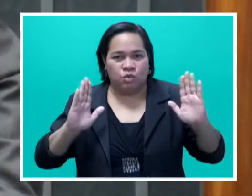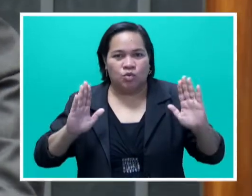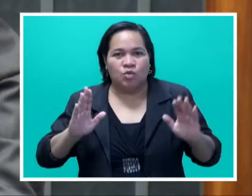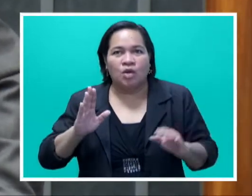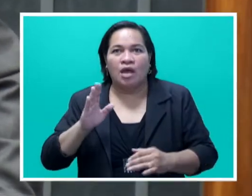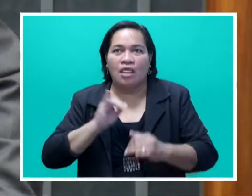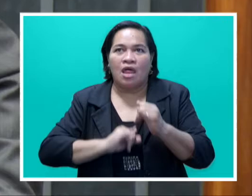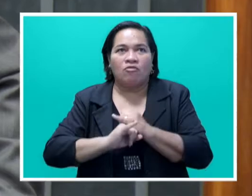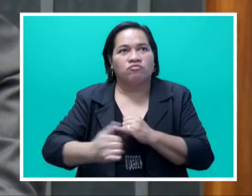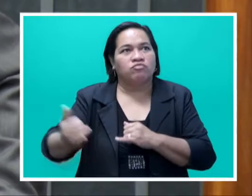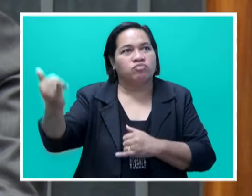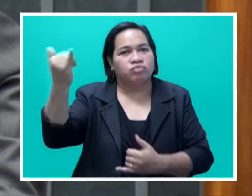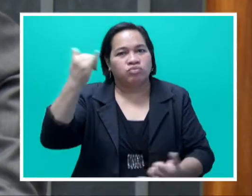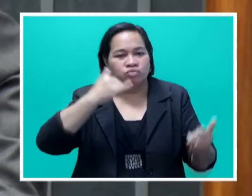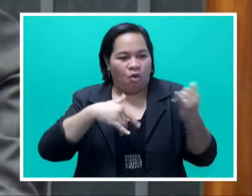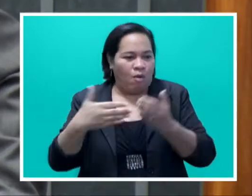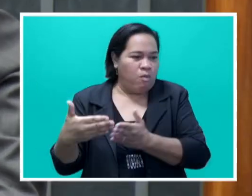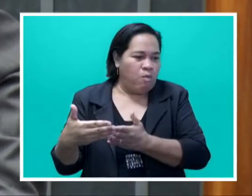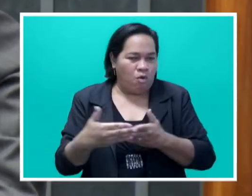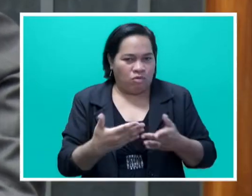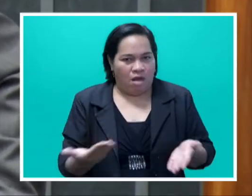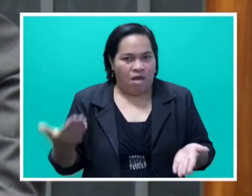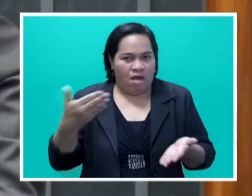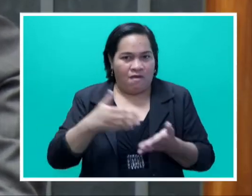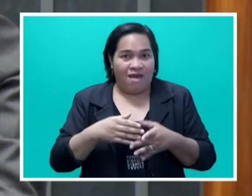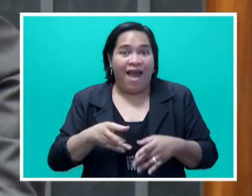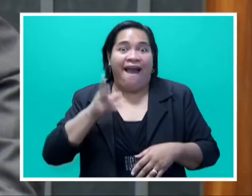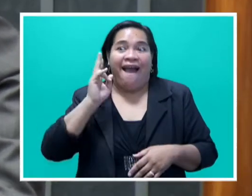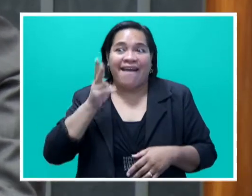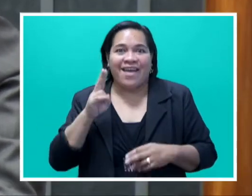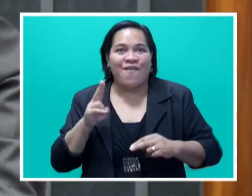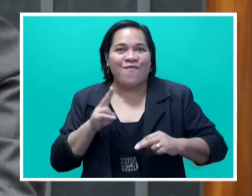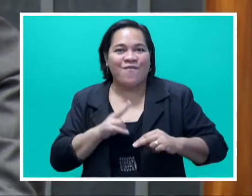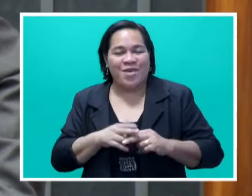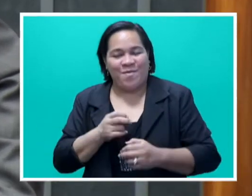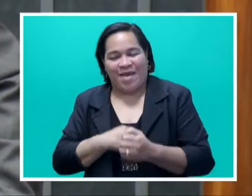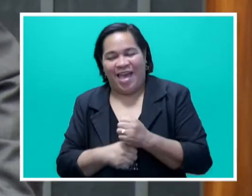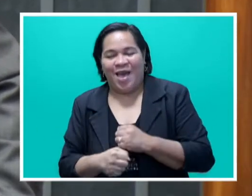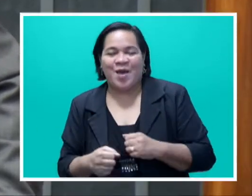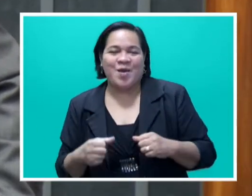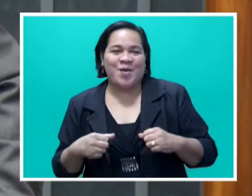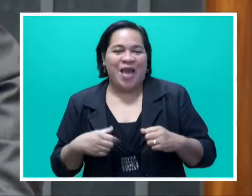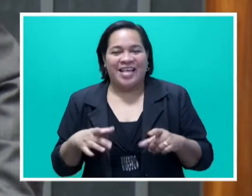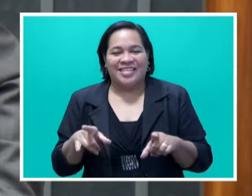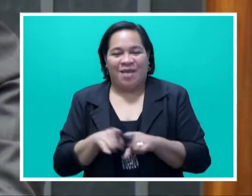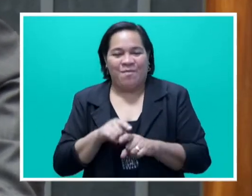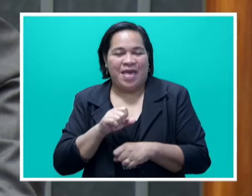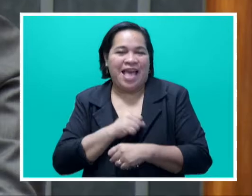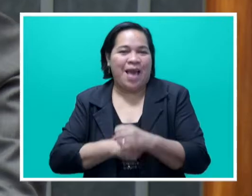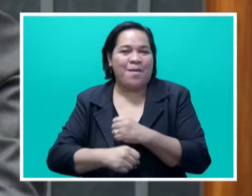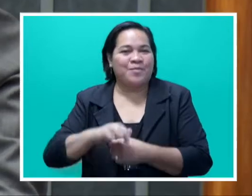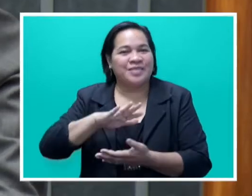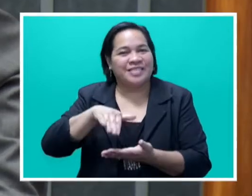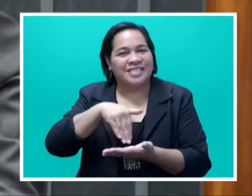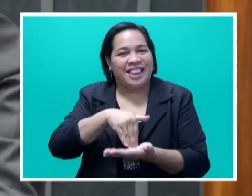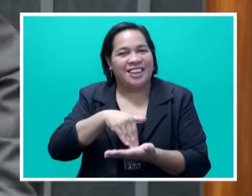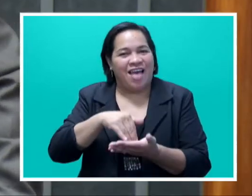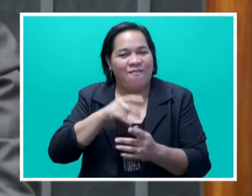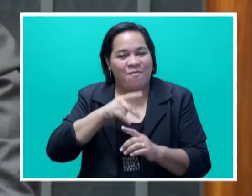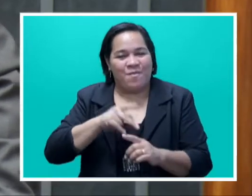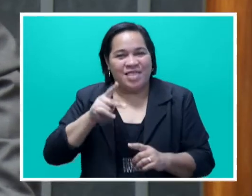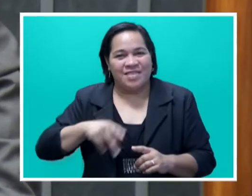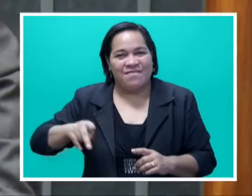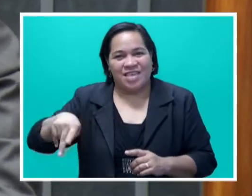tourism. And Fiji will once again take its pride of place as the hub of the Pacific. Mr.